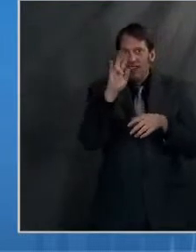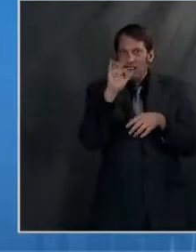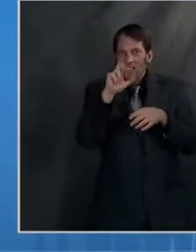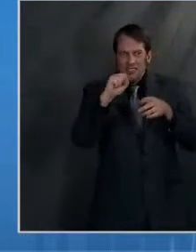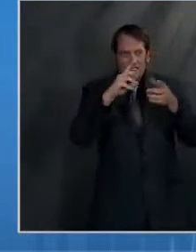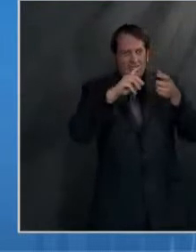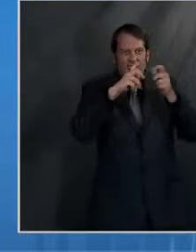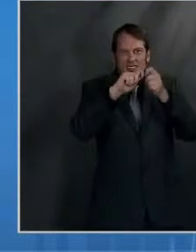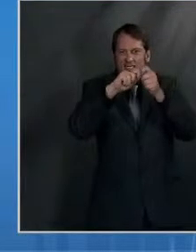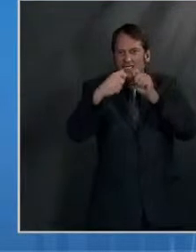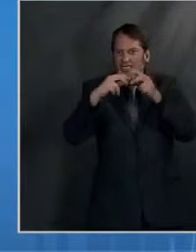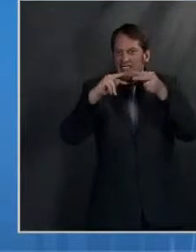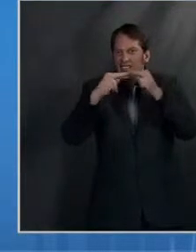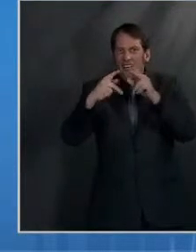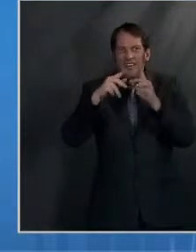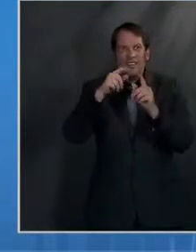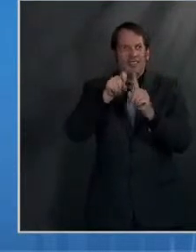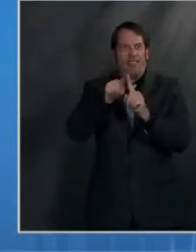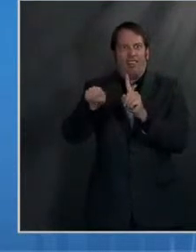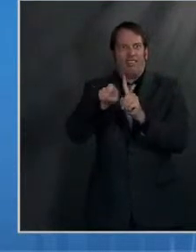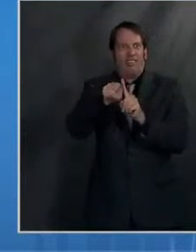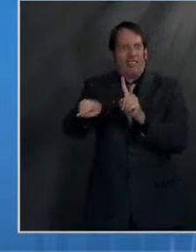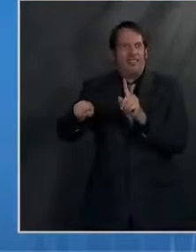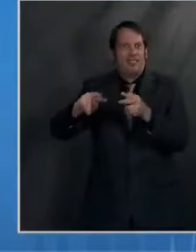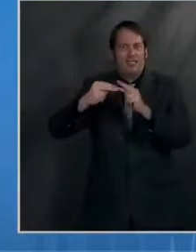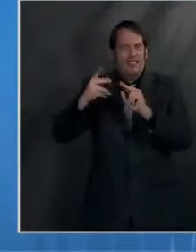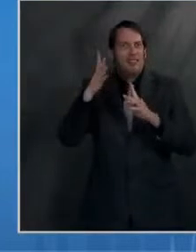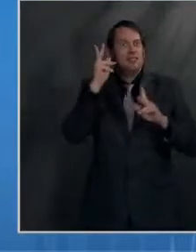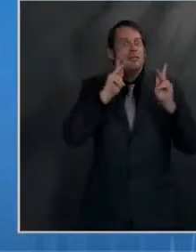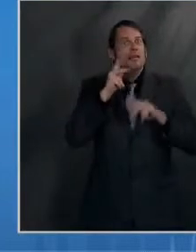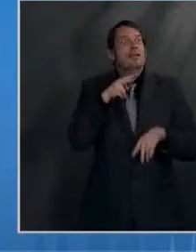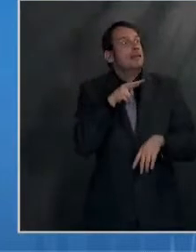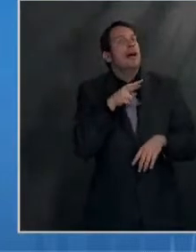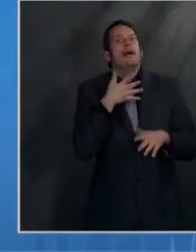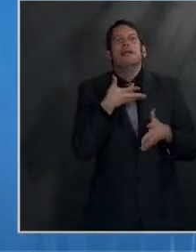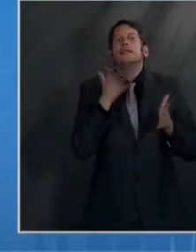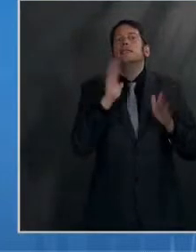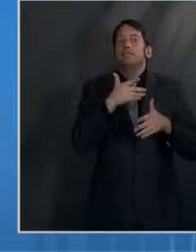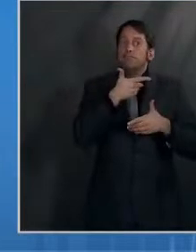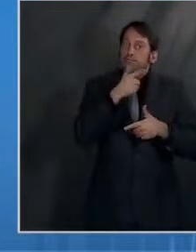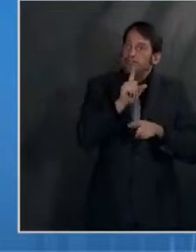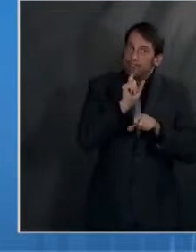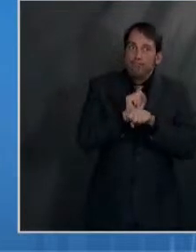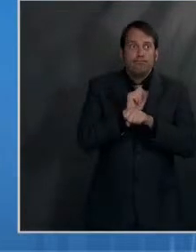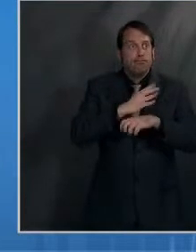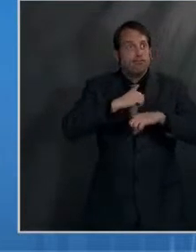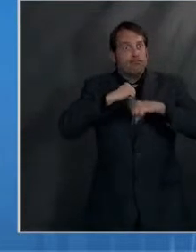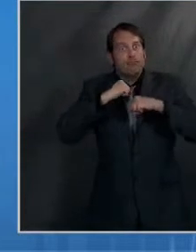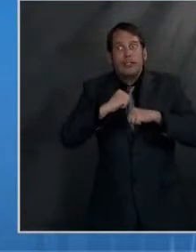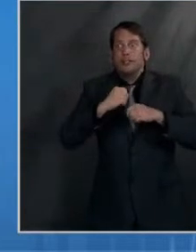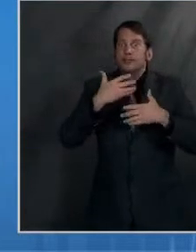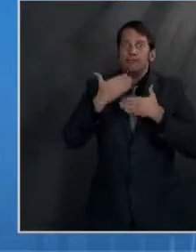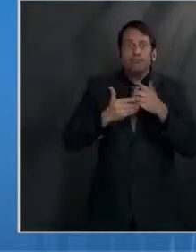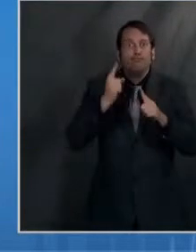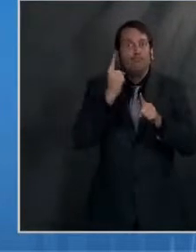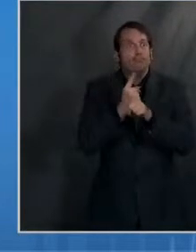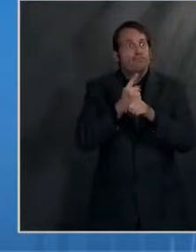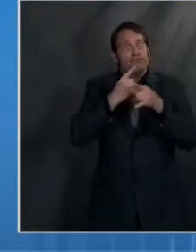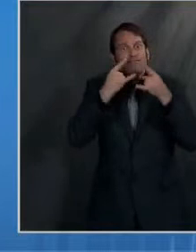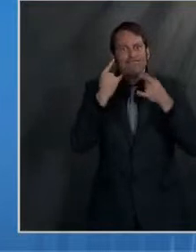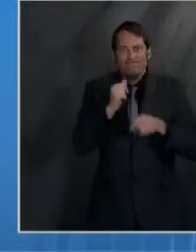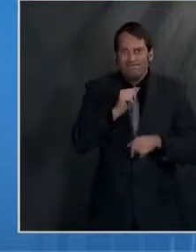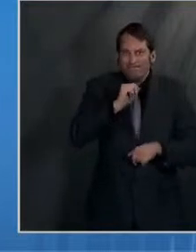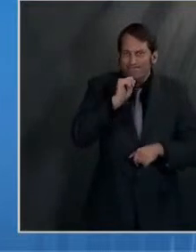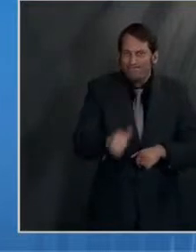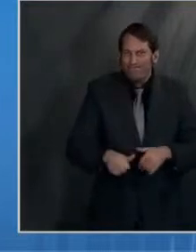not taking the primary measures of any masking or any distancing. So I think that is really our best barrier against